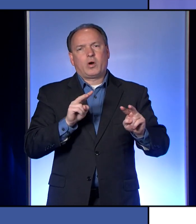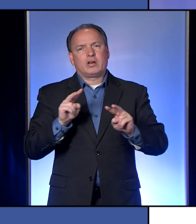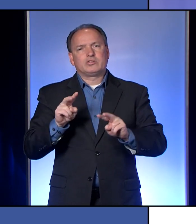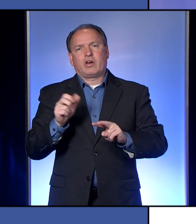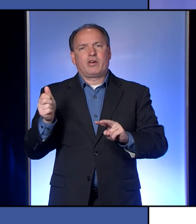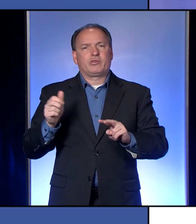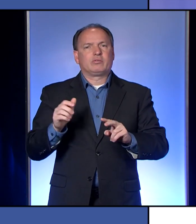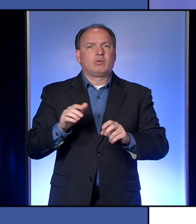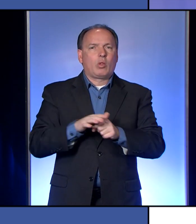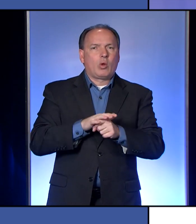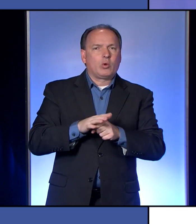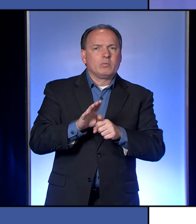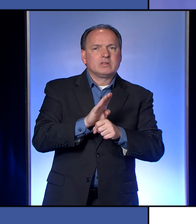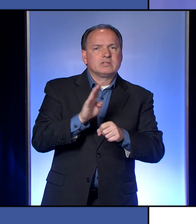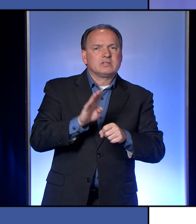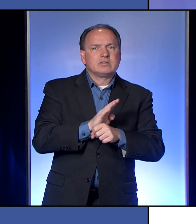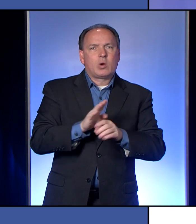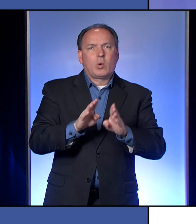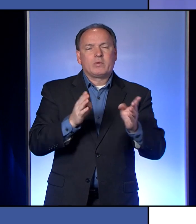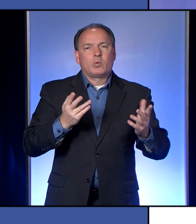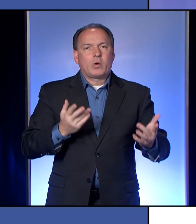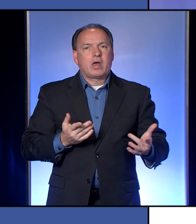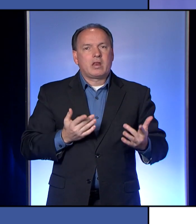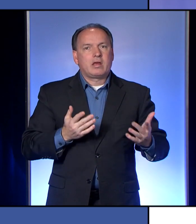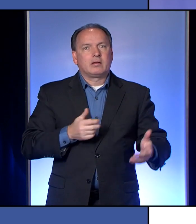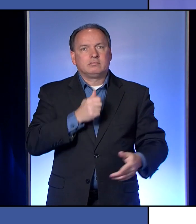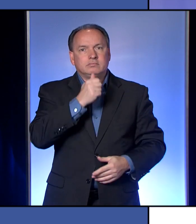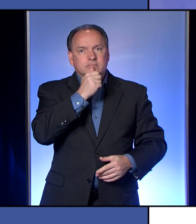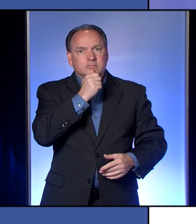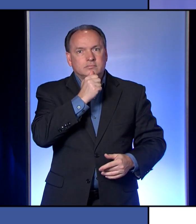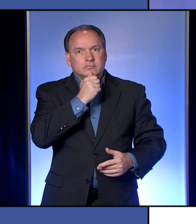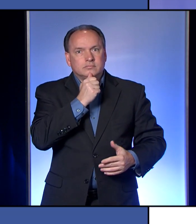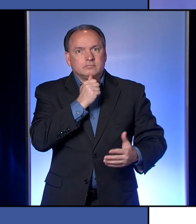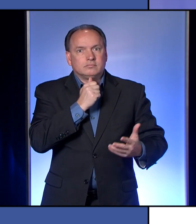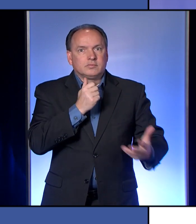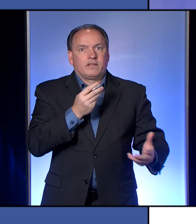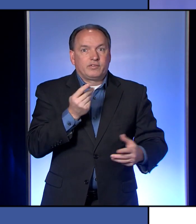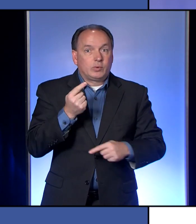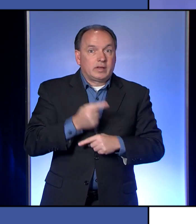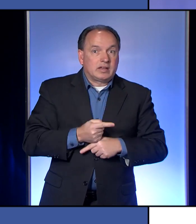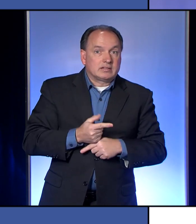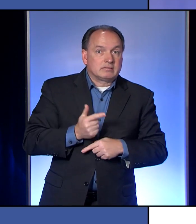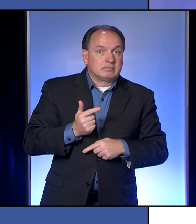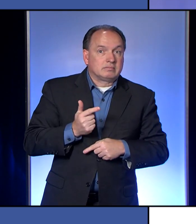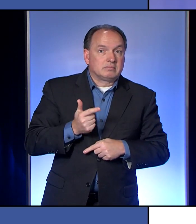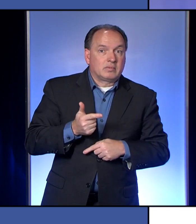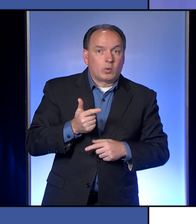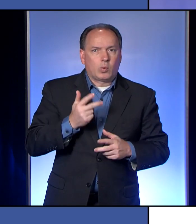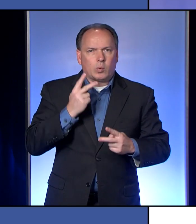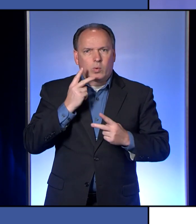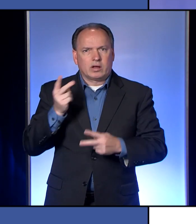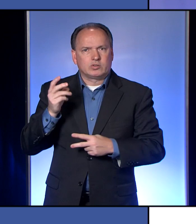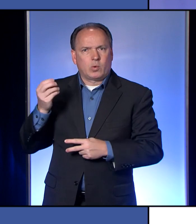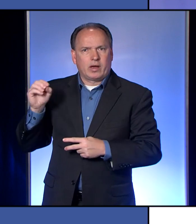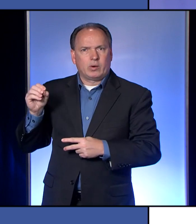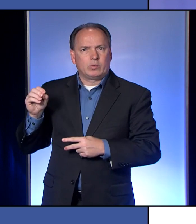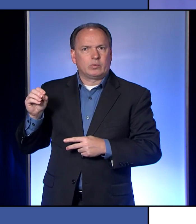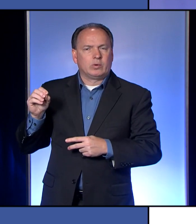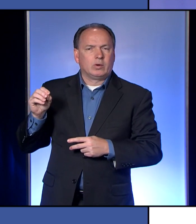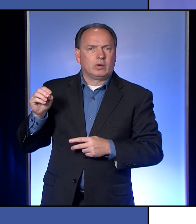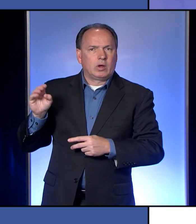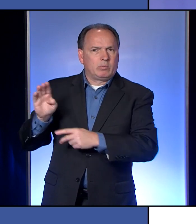able to open back up and they keep waiting, and then, of course, a handful of days from now, they'll watch Ohio businesses like